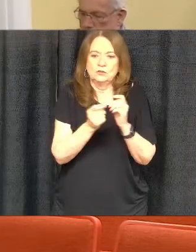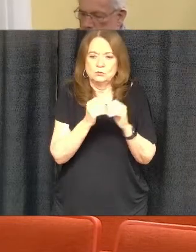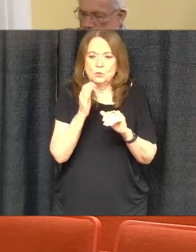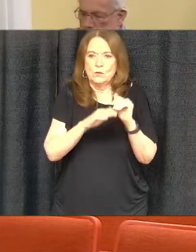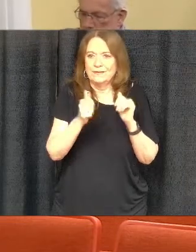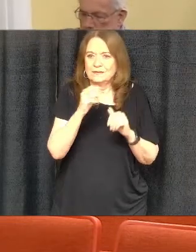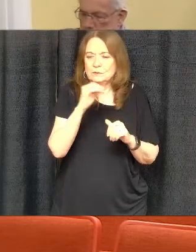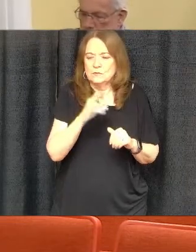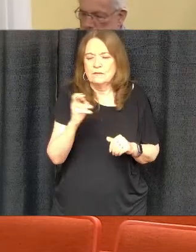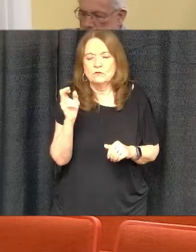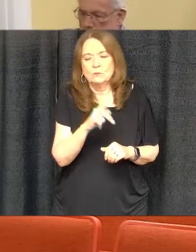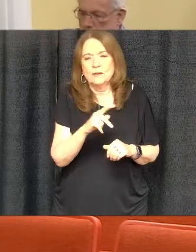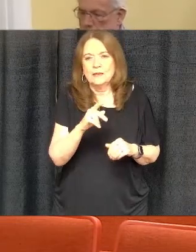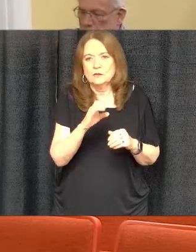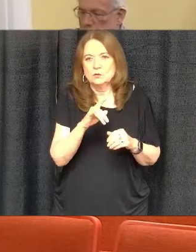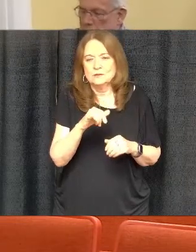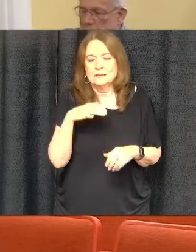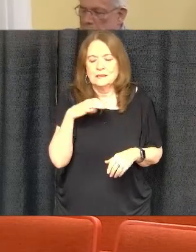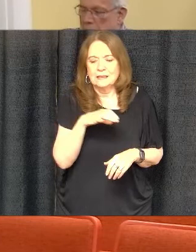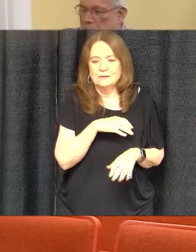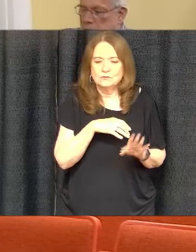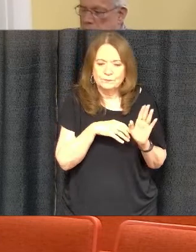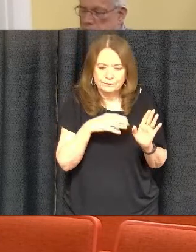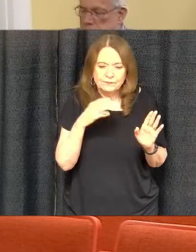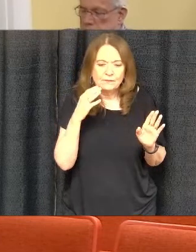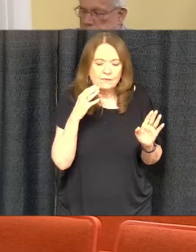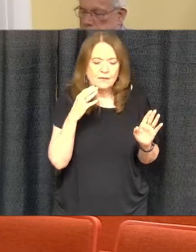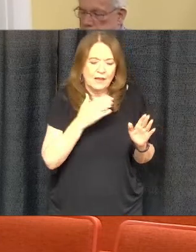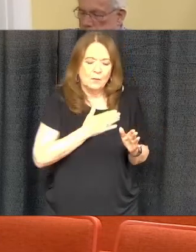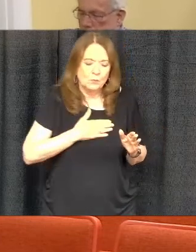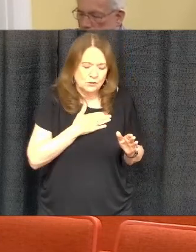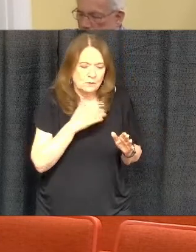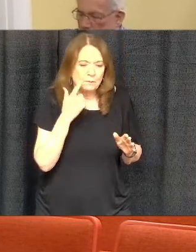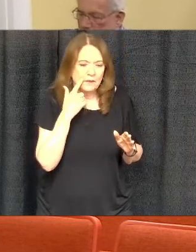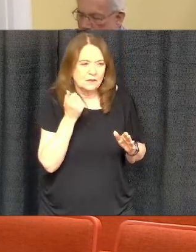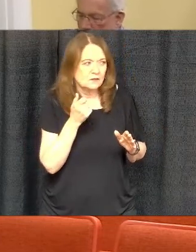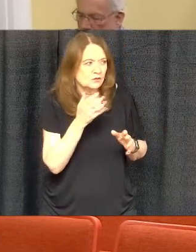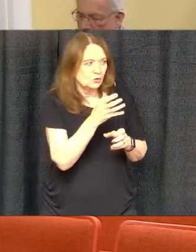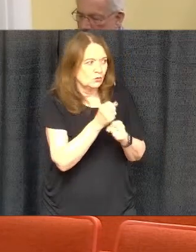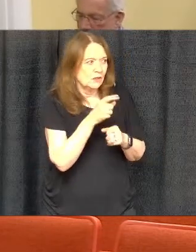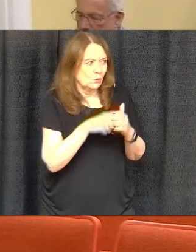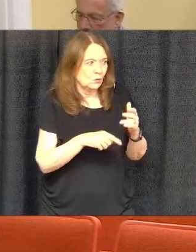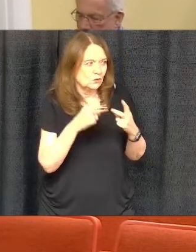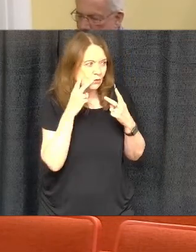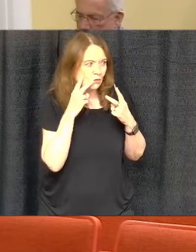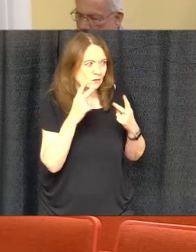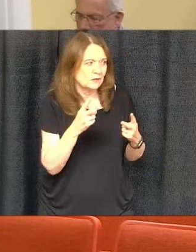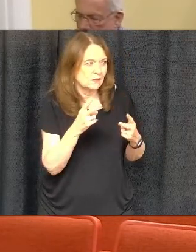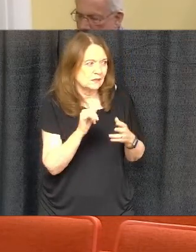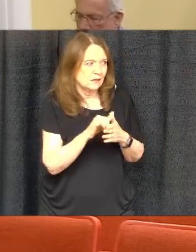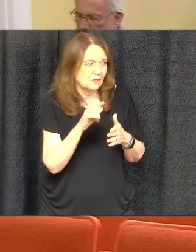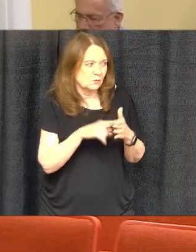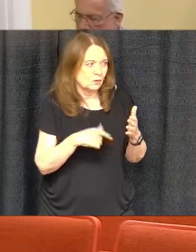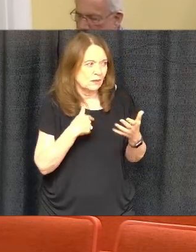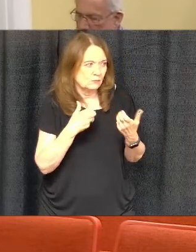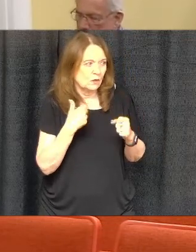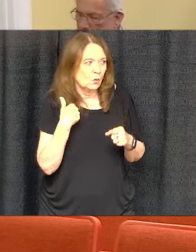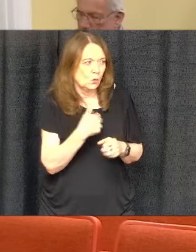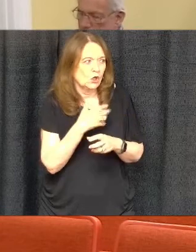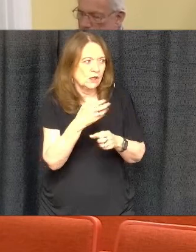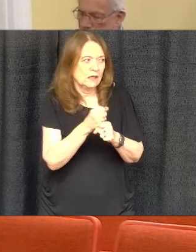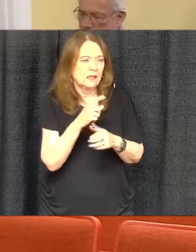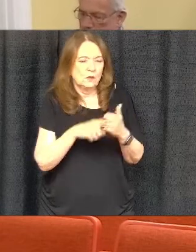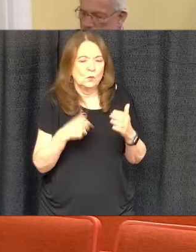to come back to city council. I know this is tough, but I appreciate because you get what you see. Like that's what I was trying to, we're going to get what we